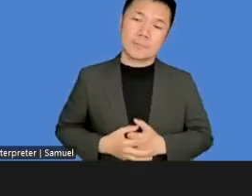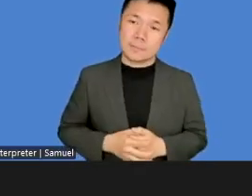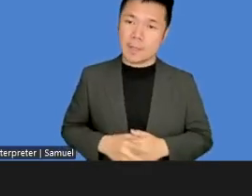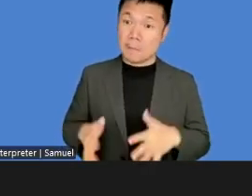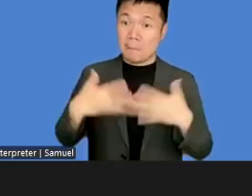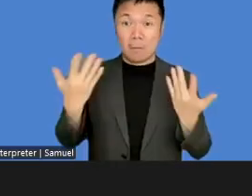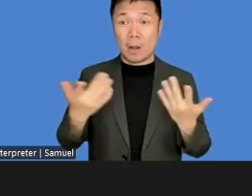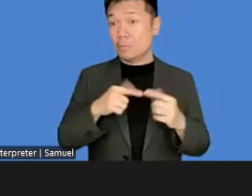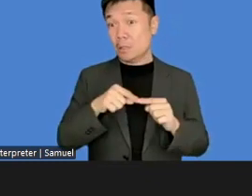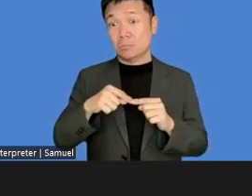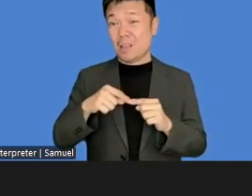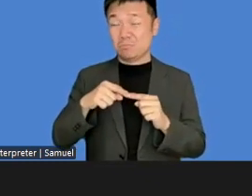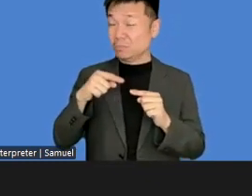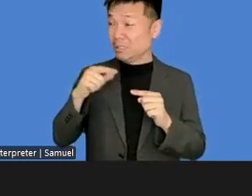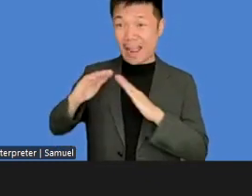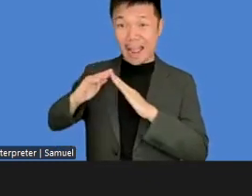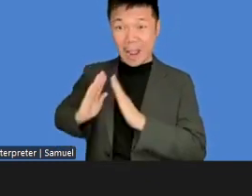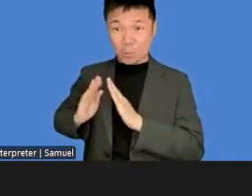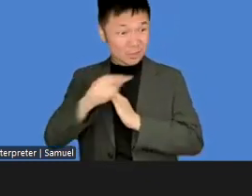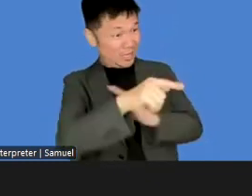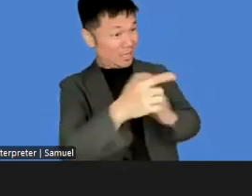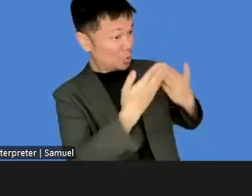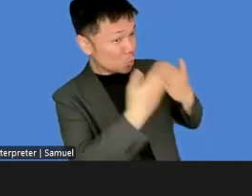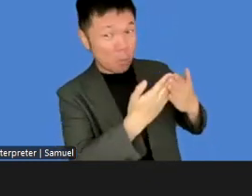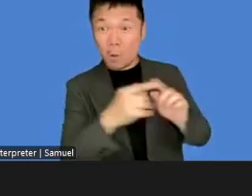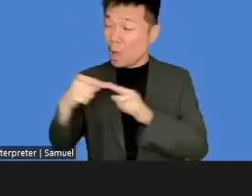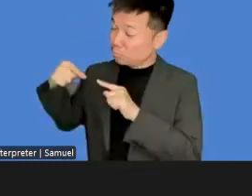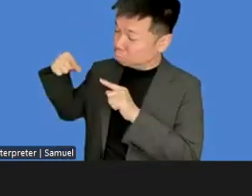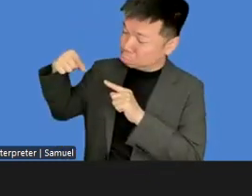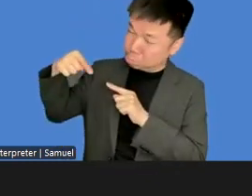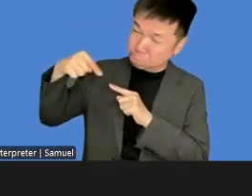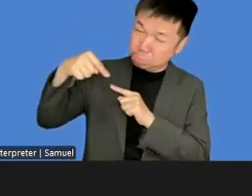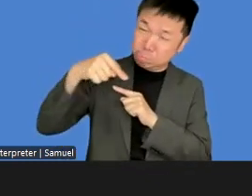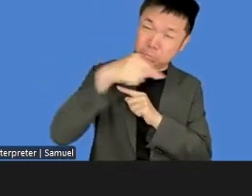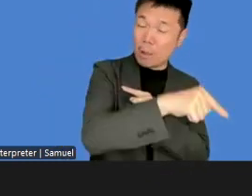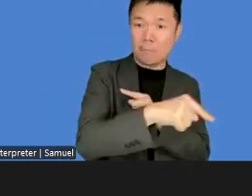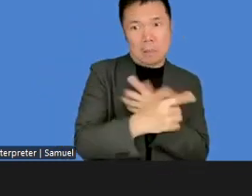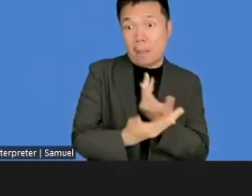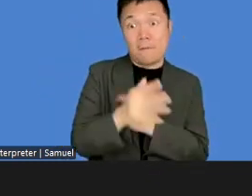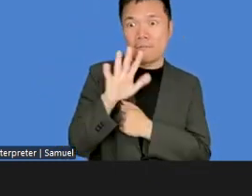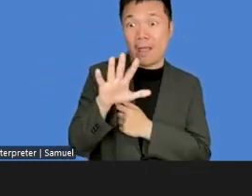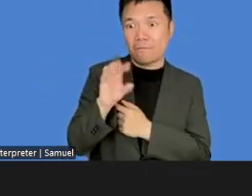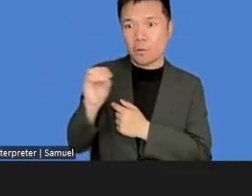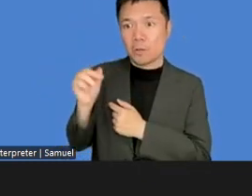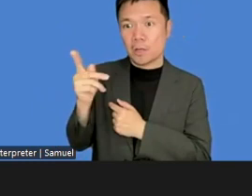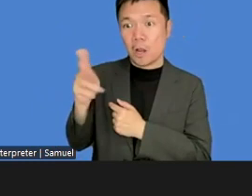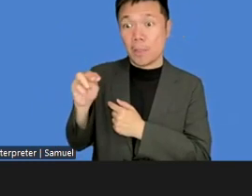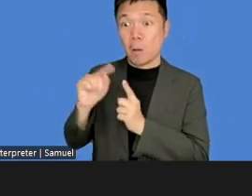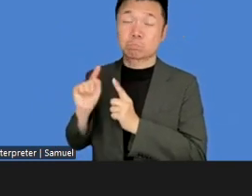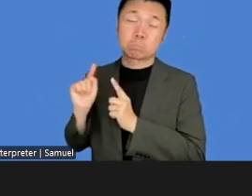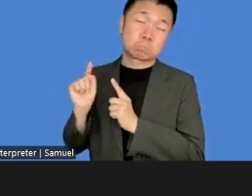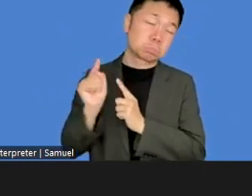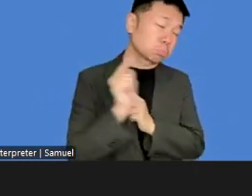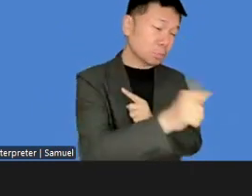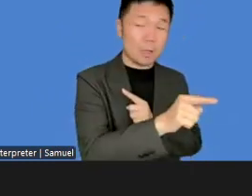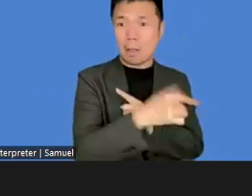travel 500 kilometers from where their family is based. And again, hence the argument for deinstitutionalization. Would have to travel some